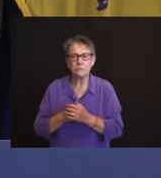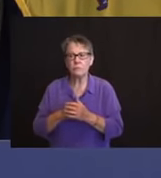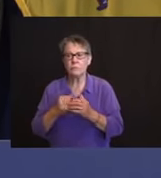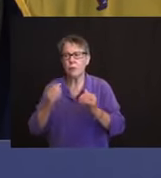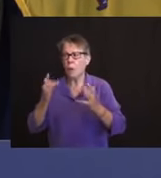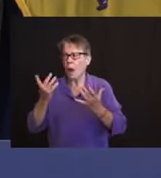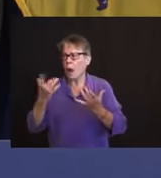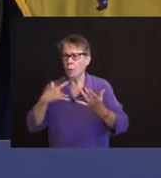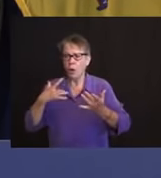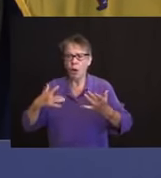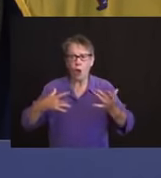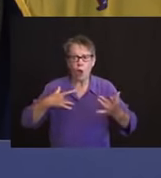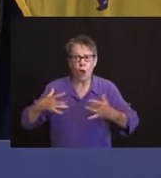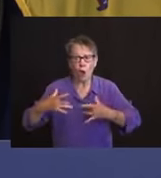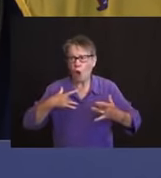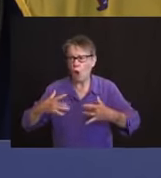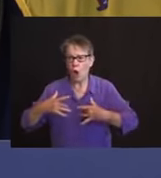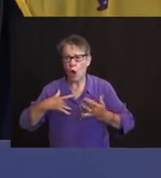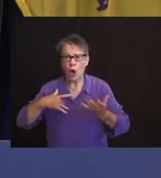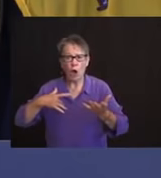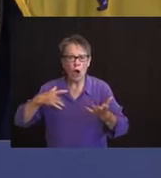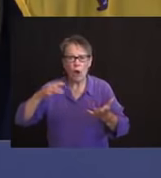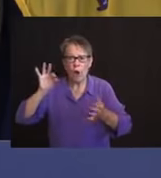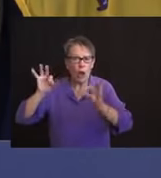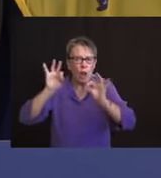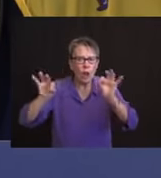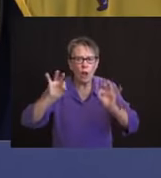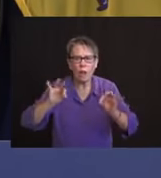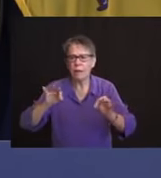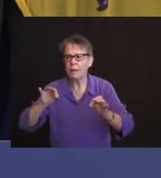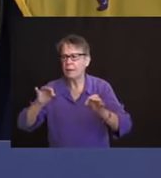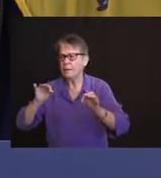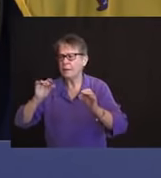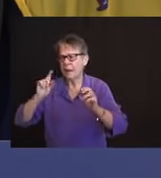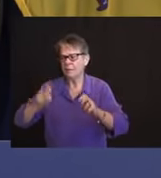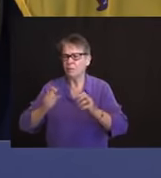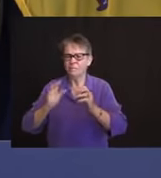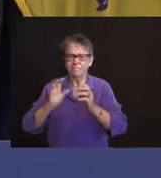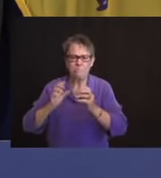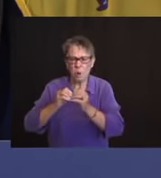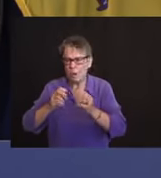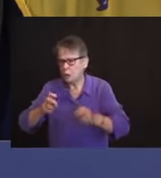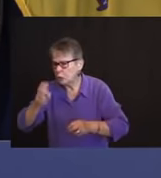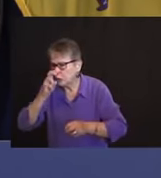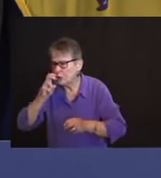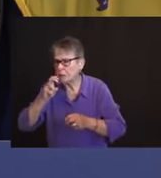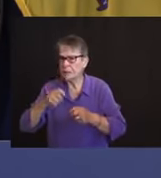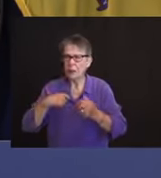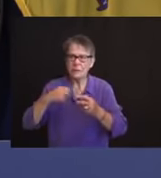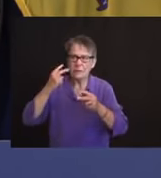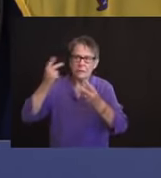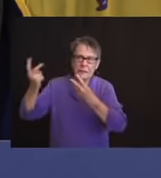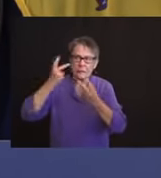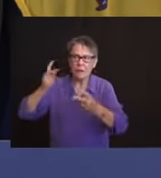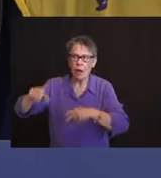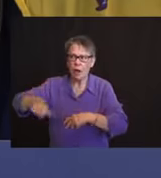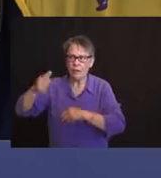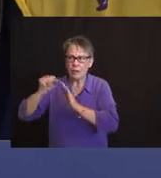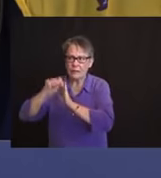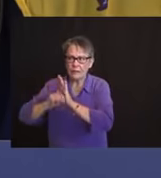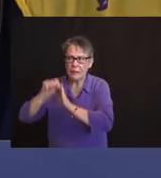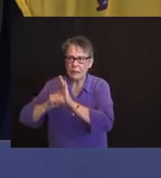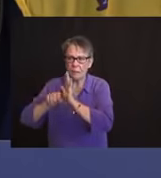or took them and then let their foot off the gas. And Judy mentioned this earlier. There's I think the call that Pat and Judy and I